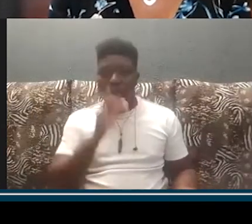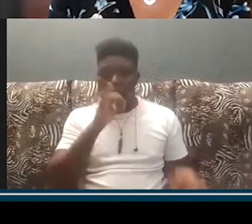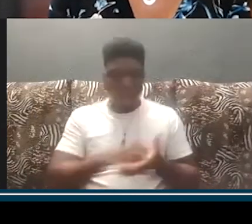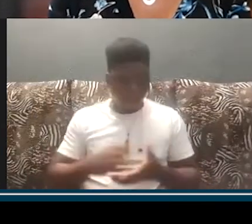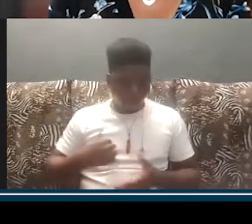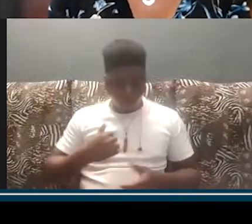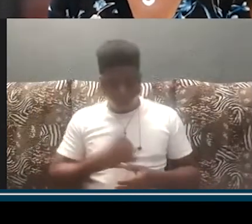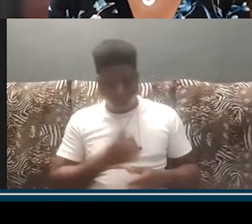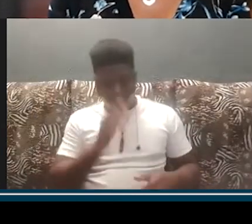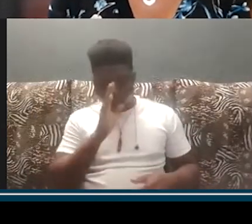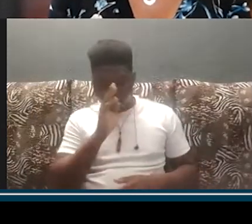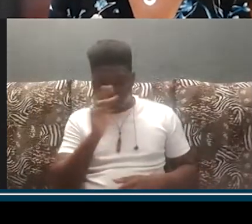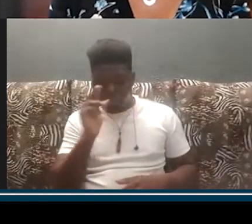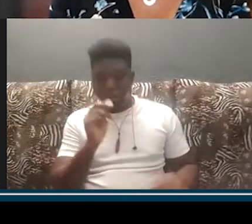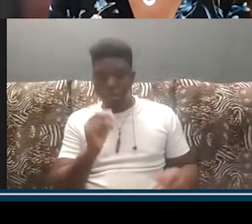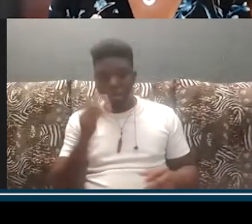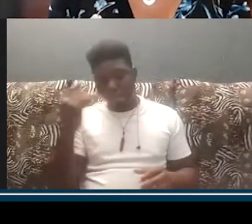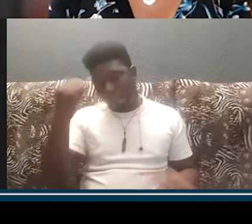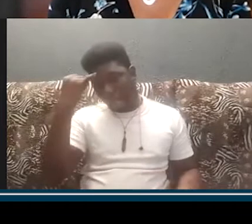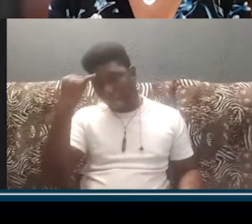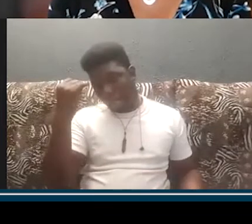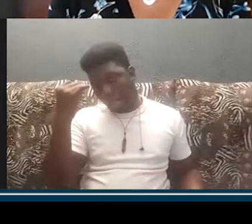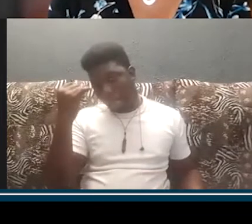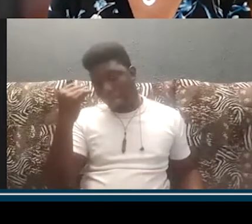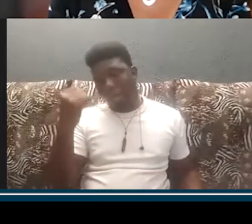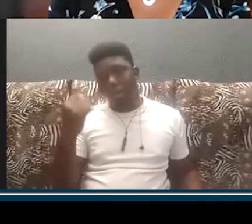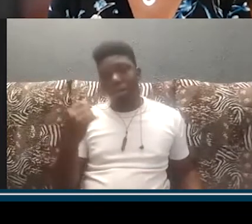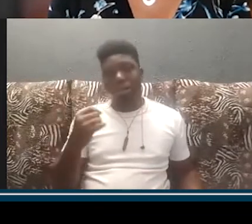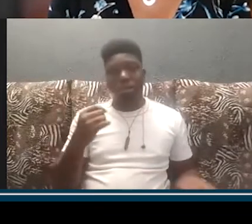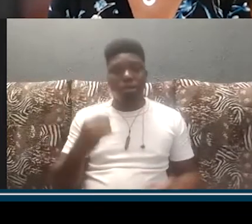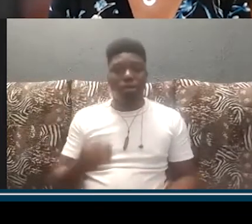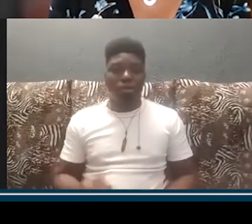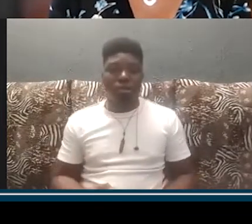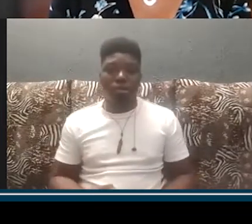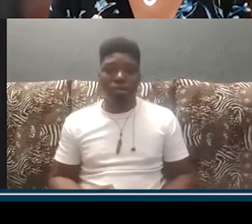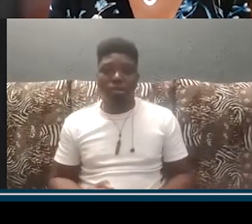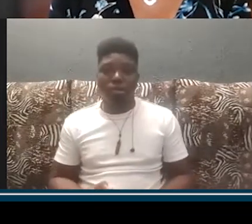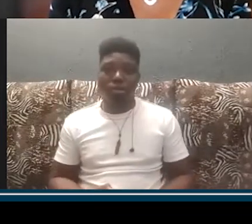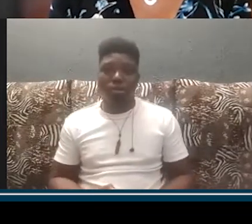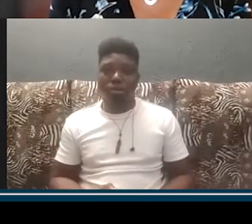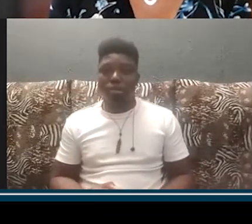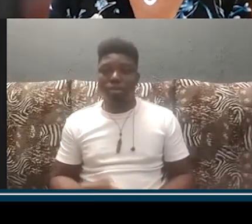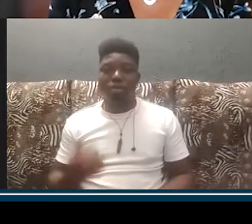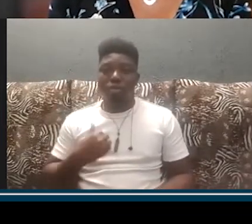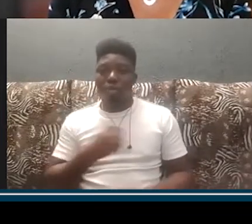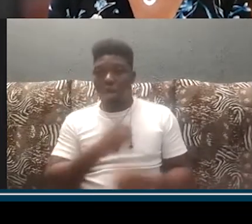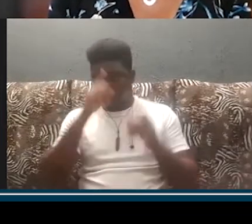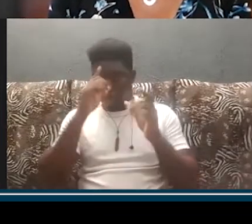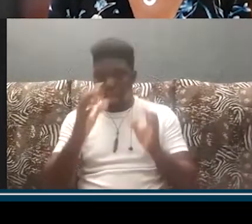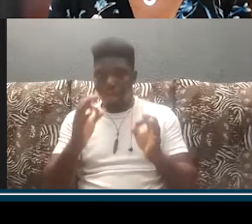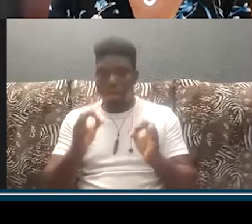does the idea come from that there would be something wrong with being identified as disabled first?